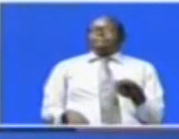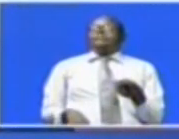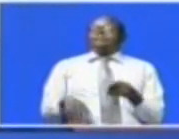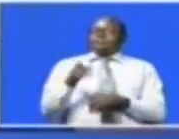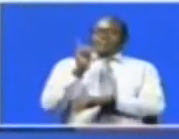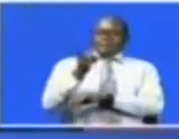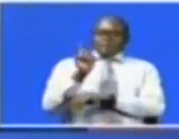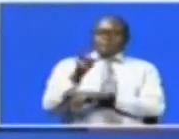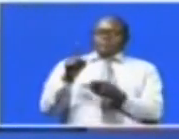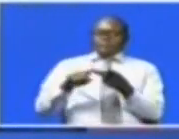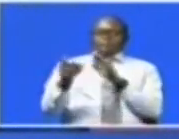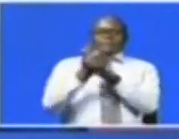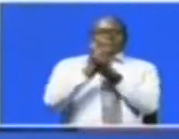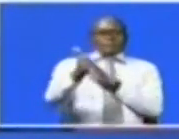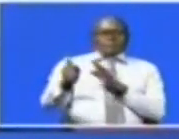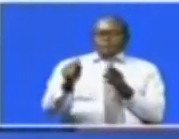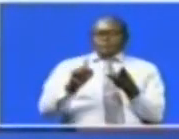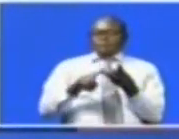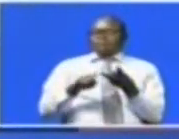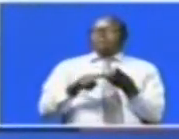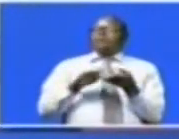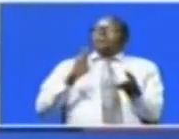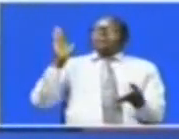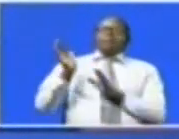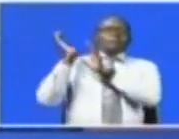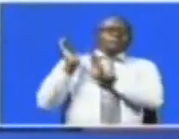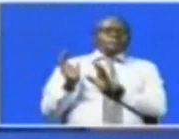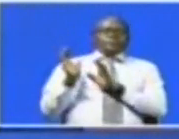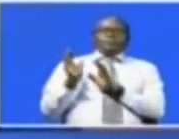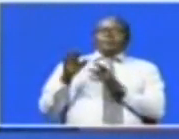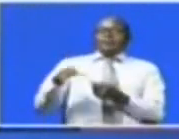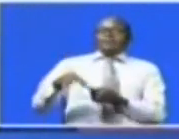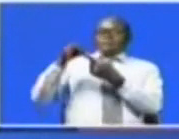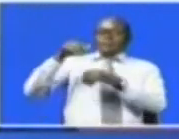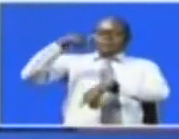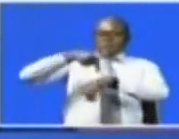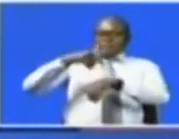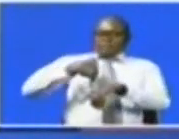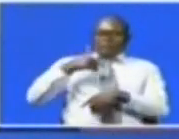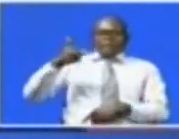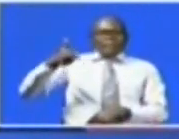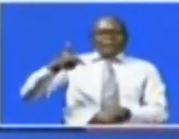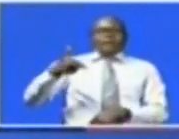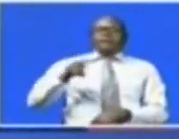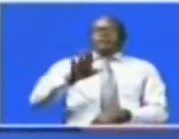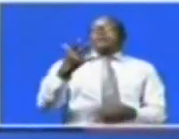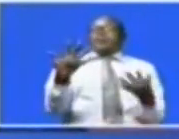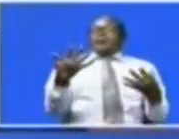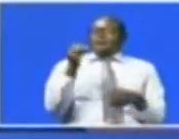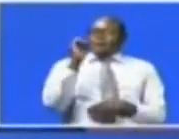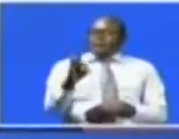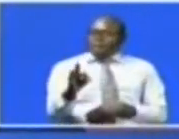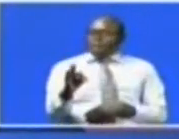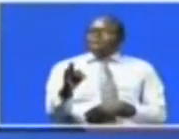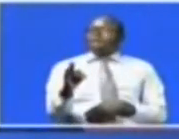discipline, expertise. A lot of weight is on your shoulders, especially when you just have that gun in your hands. And if it